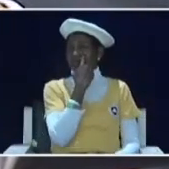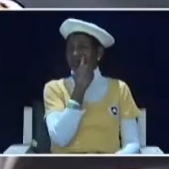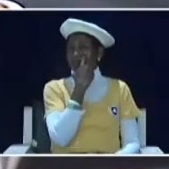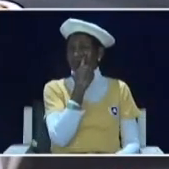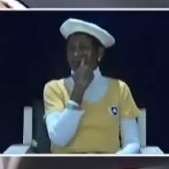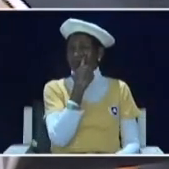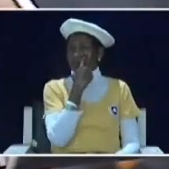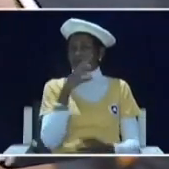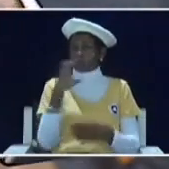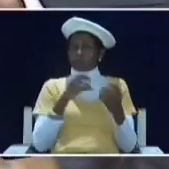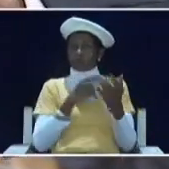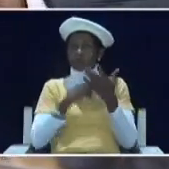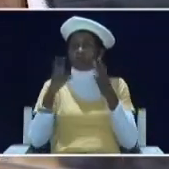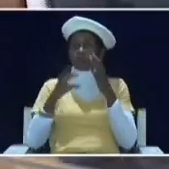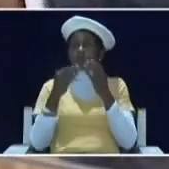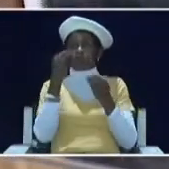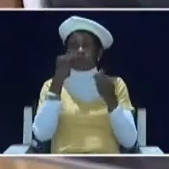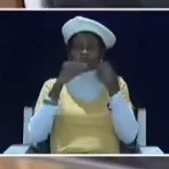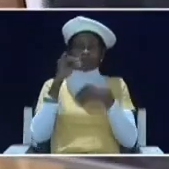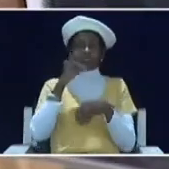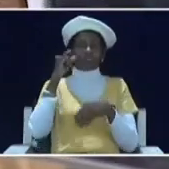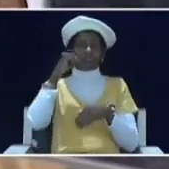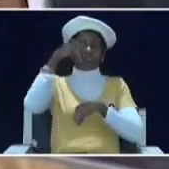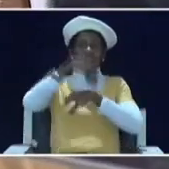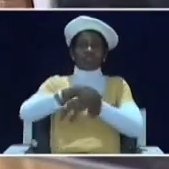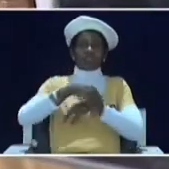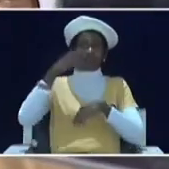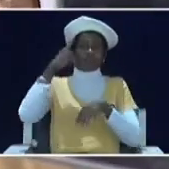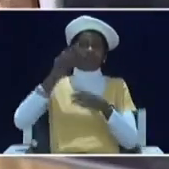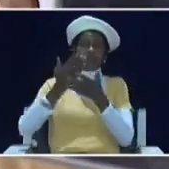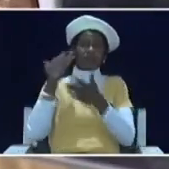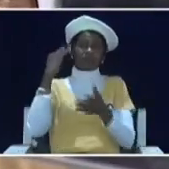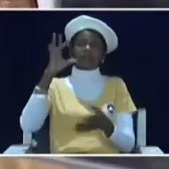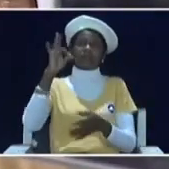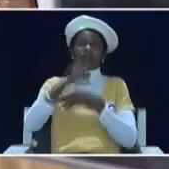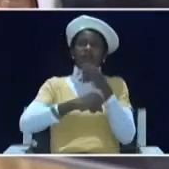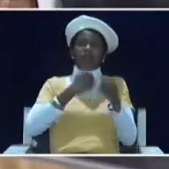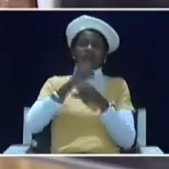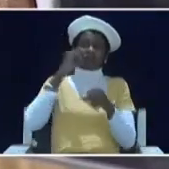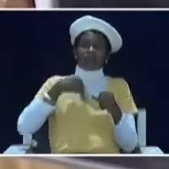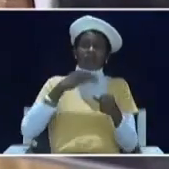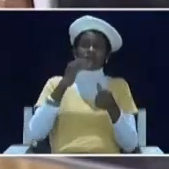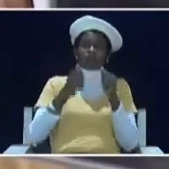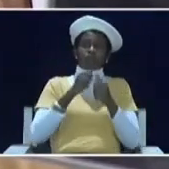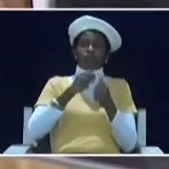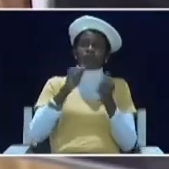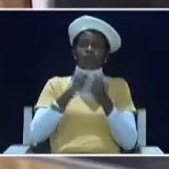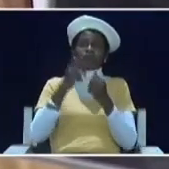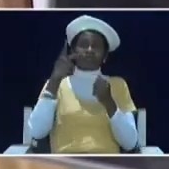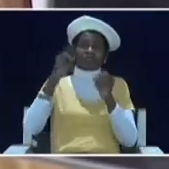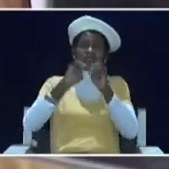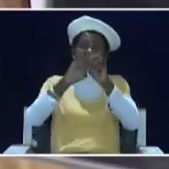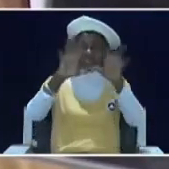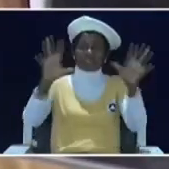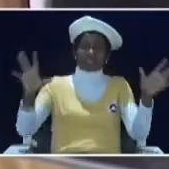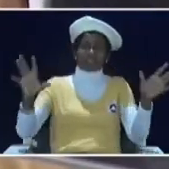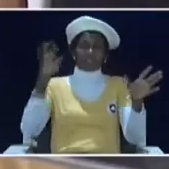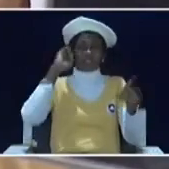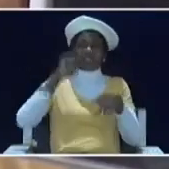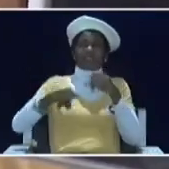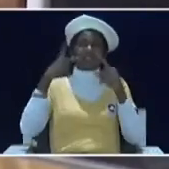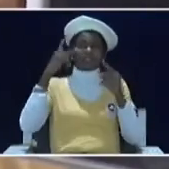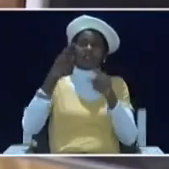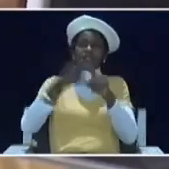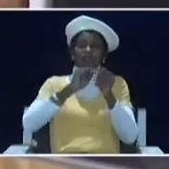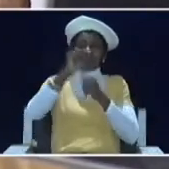Via Holy Communion yesterday night. For the past 8 years, I've been having problem with seeing clearly. I can't see from